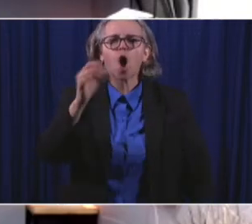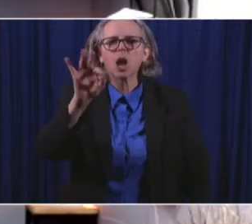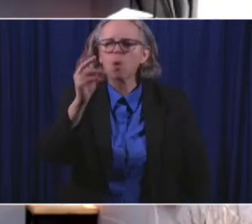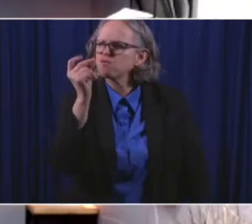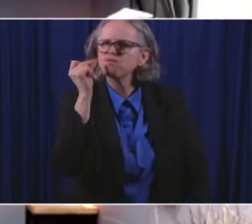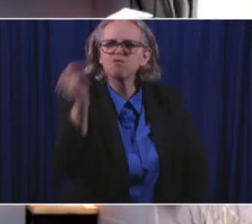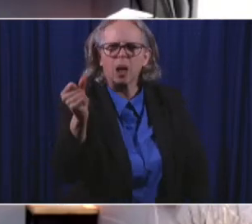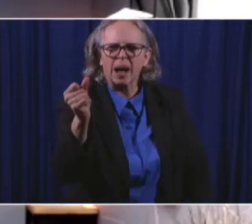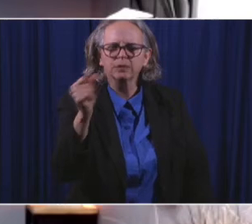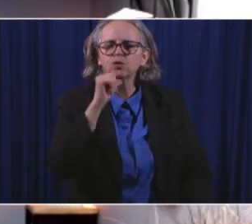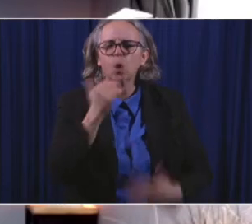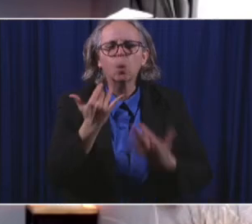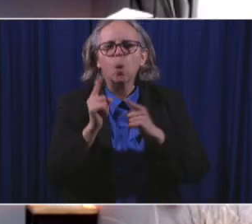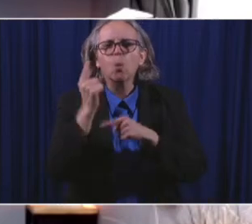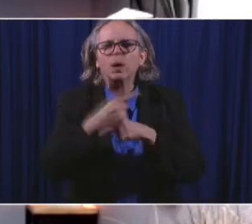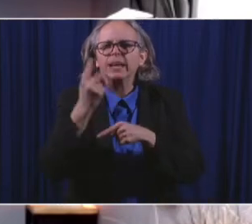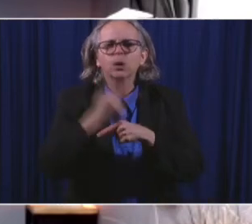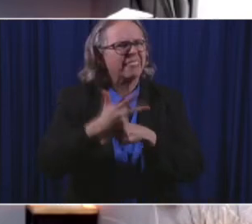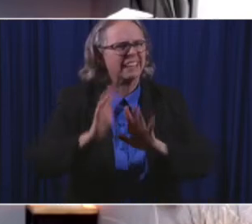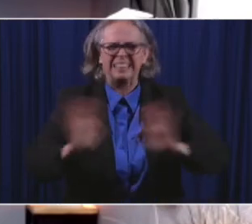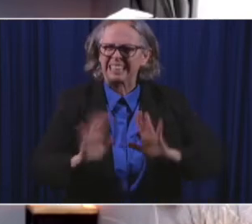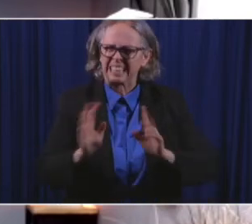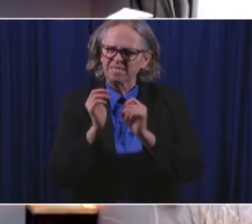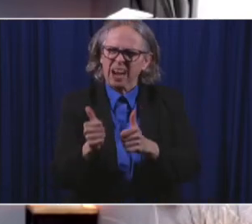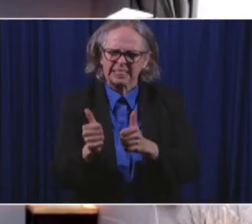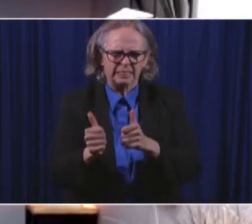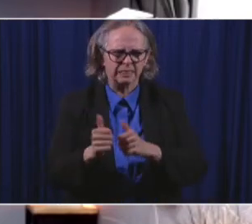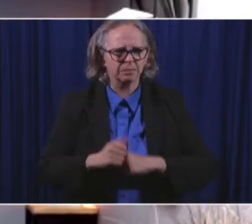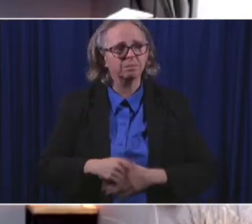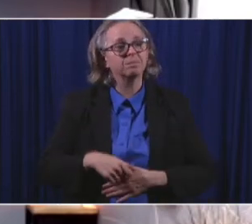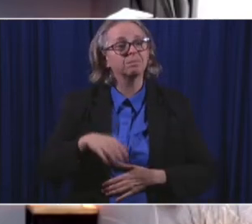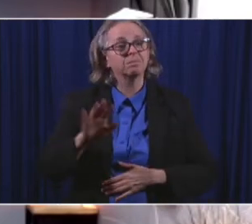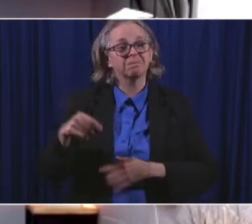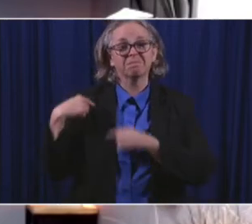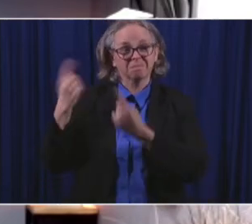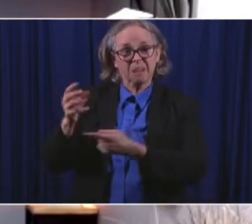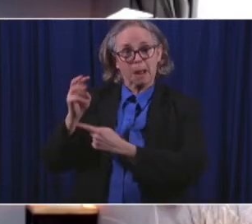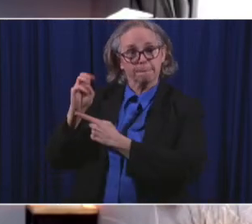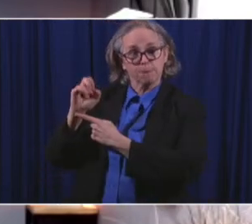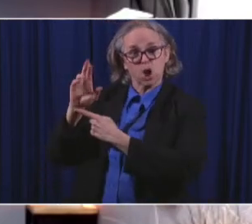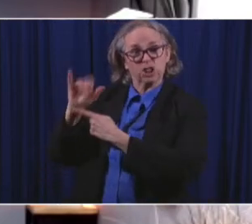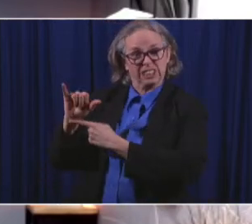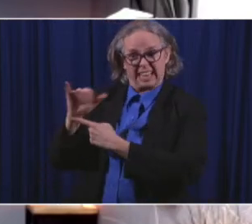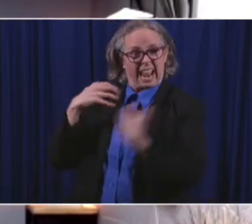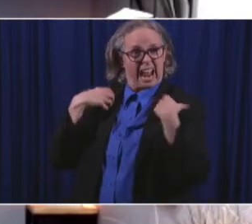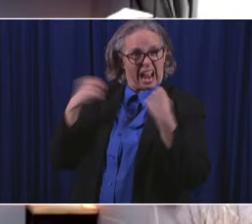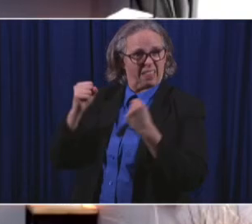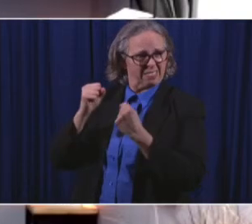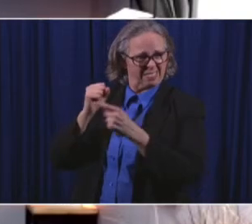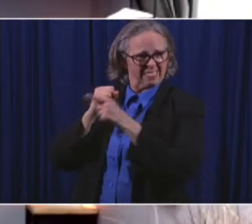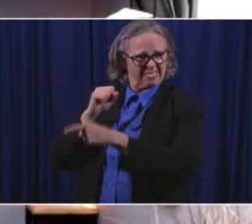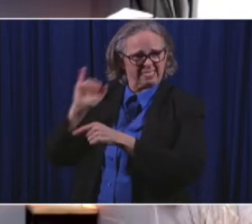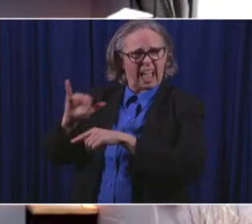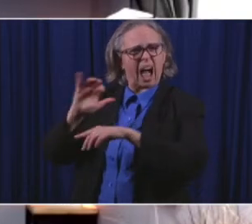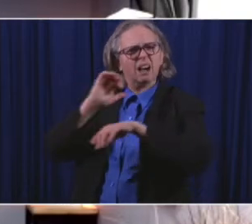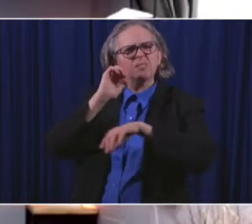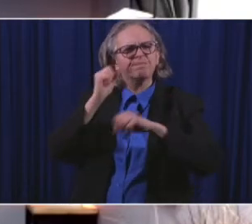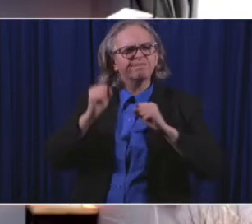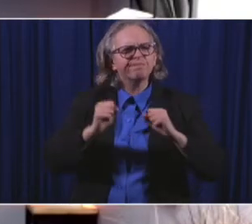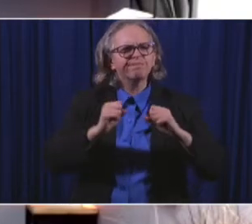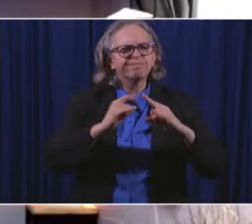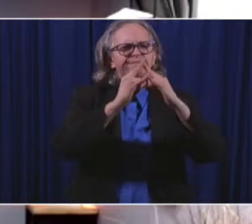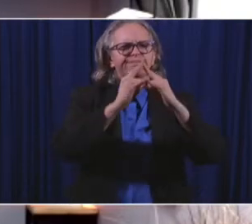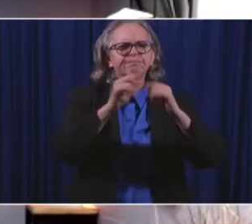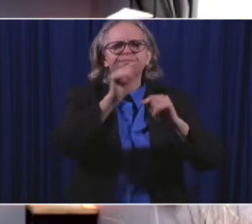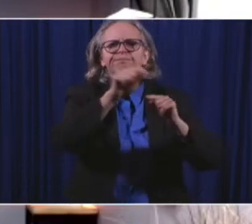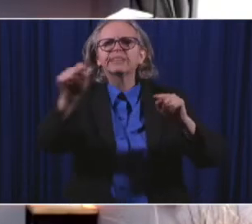here. Mercy Health has done a great job of establishing flu clinics in the area. So we really encourage